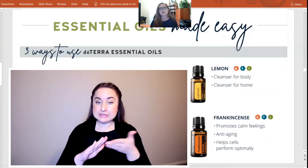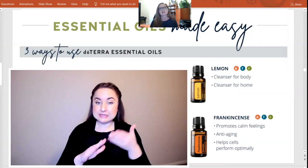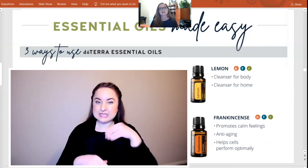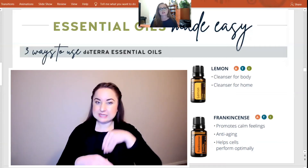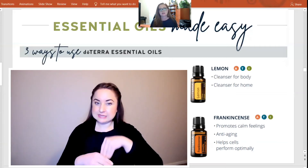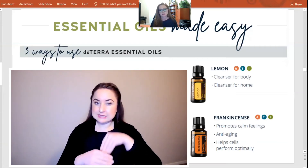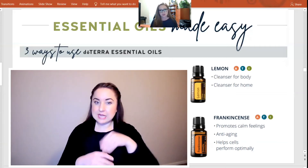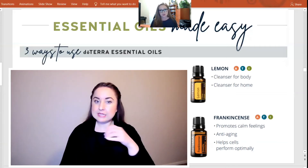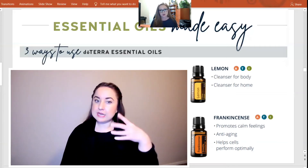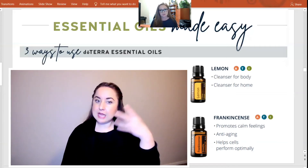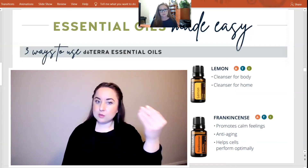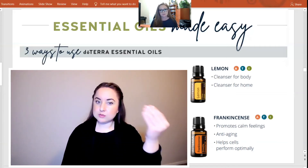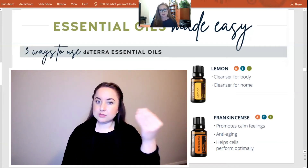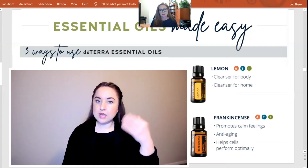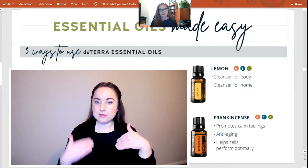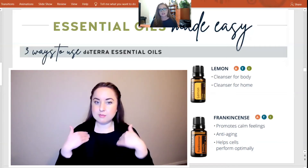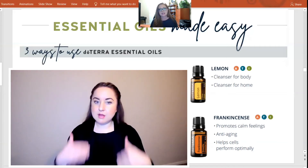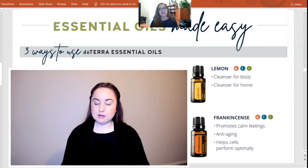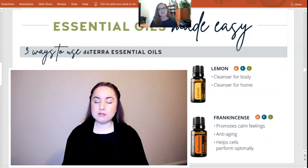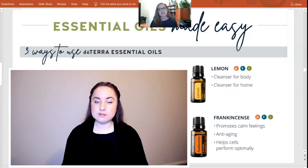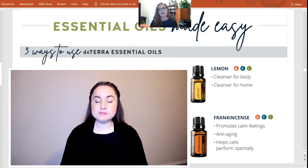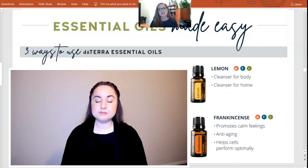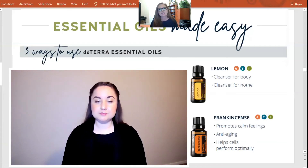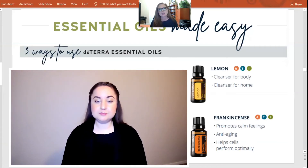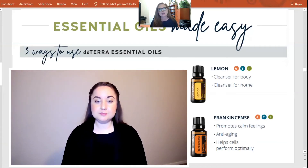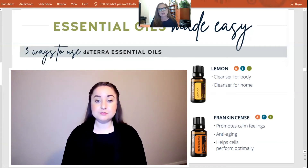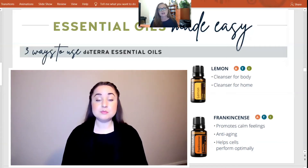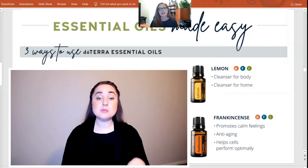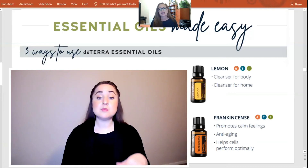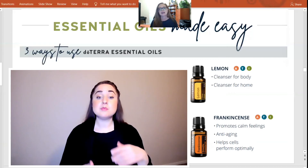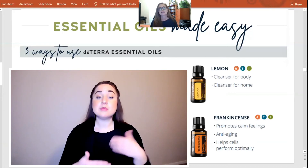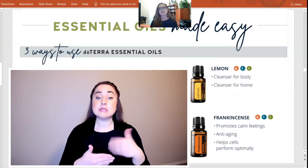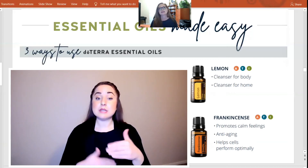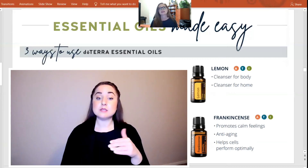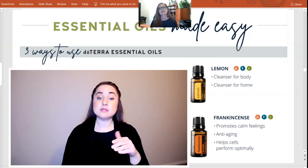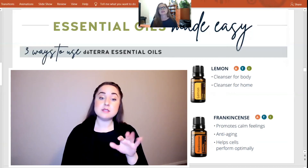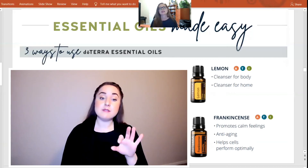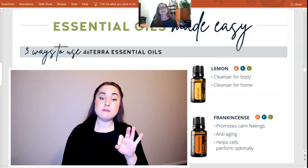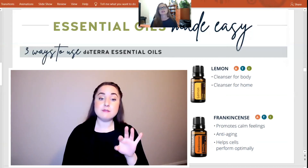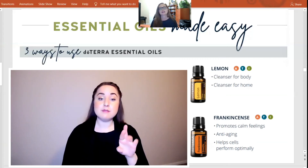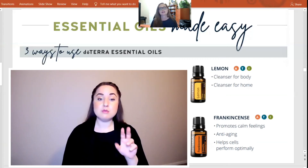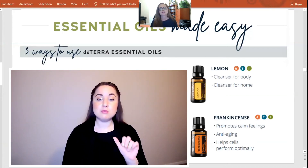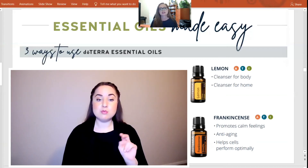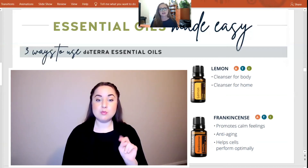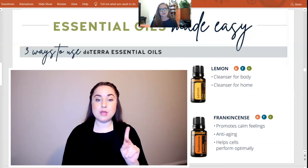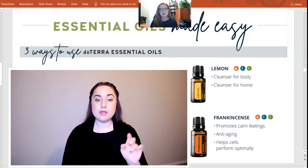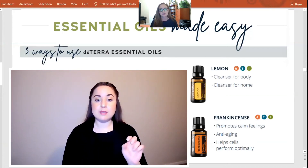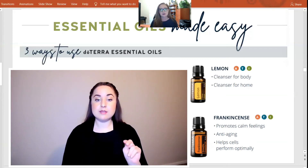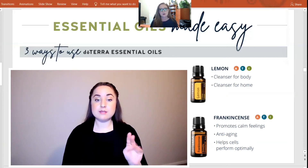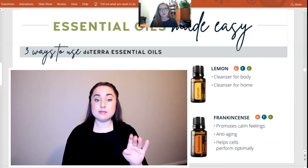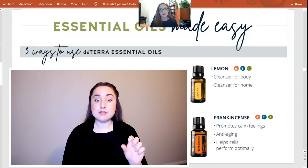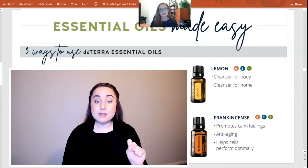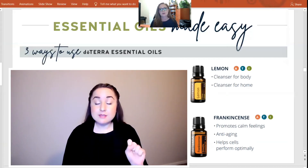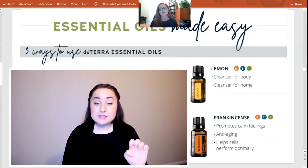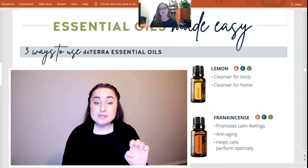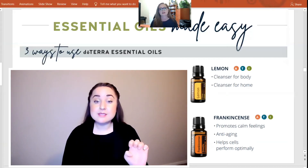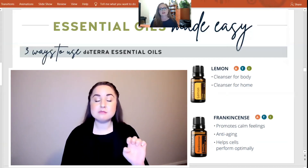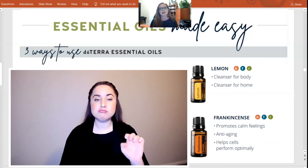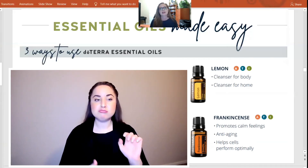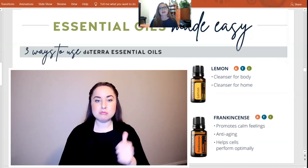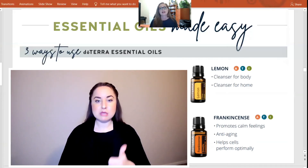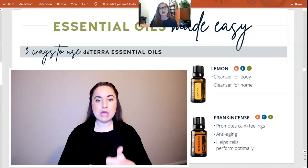feelings for sure. It is anti-aging and this is a cellular oil.